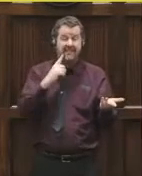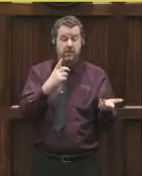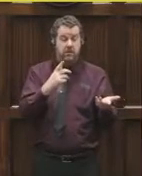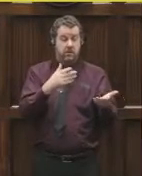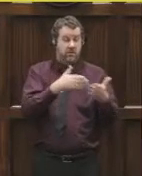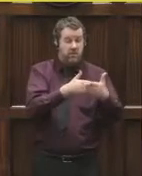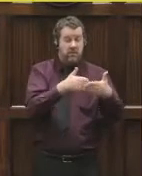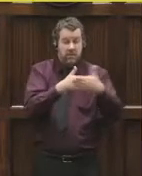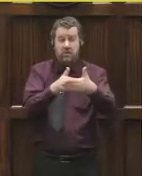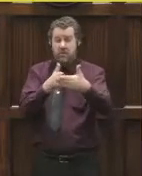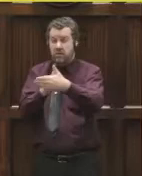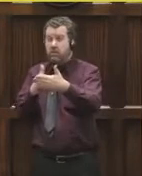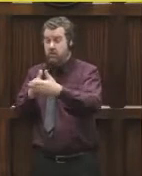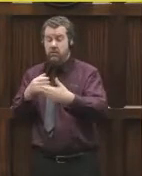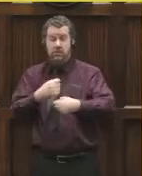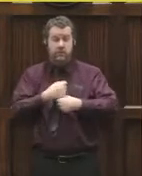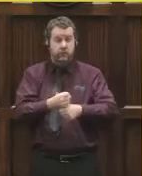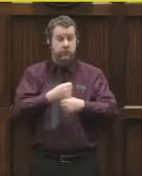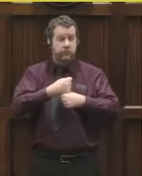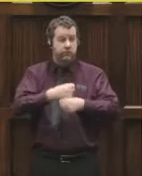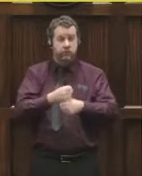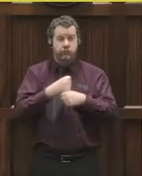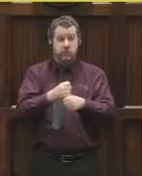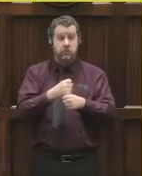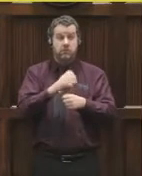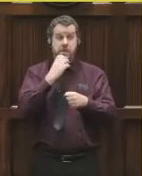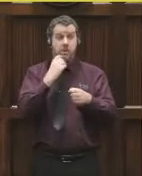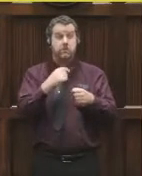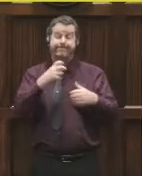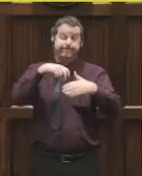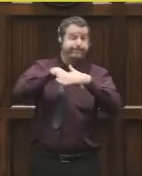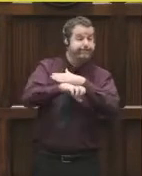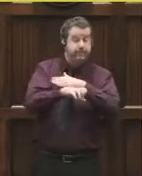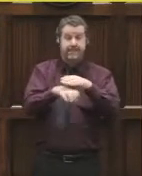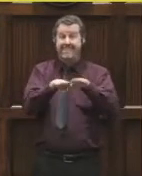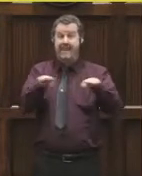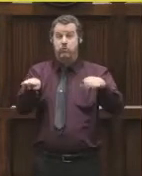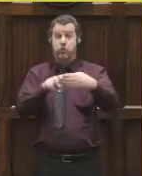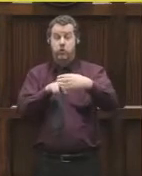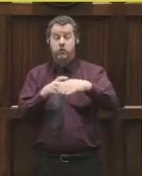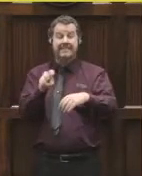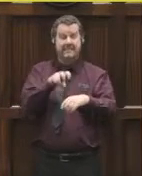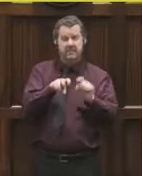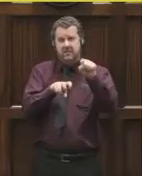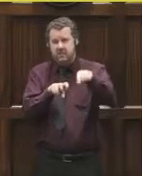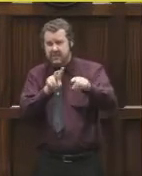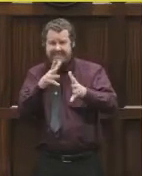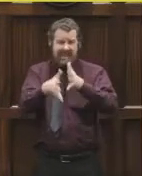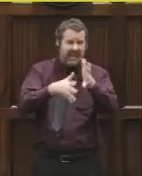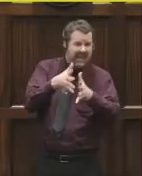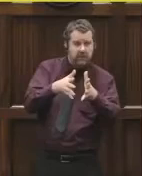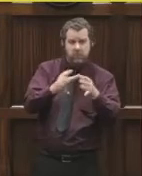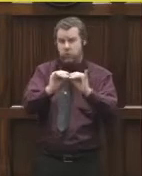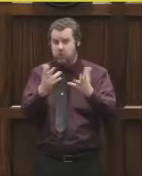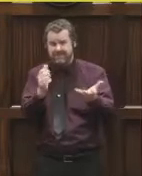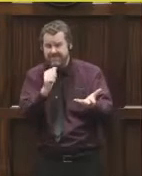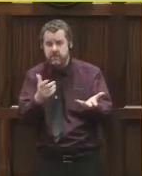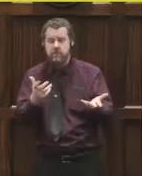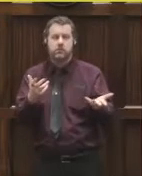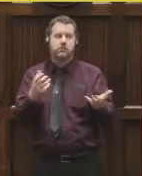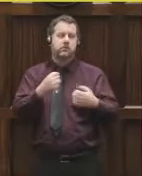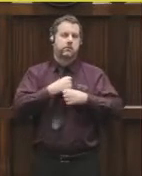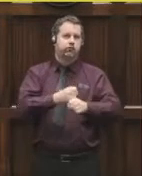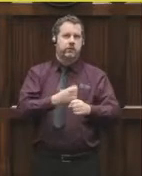who are deaf because there is no one on the other side of the counter who can interpret or communicate with them. Irish Sign